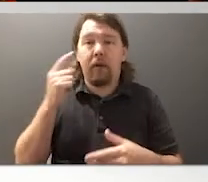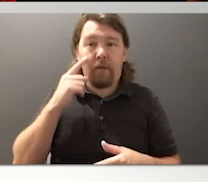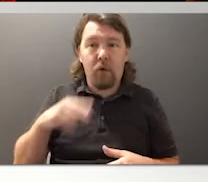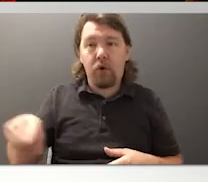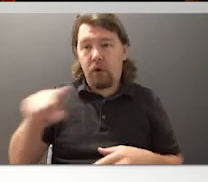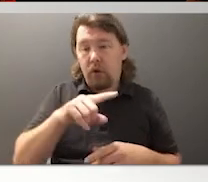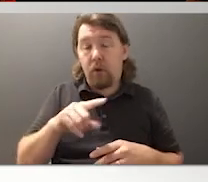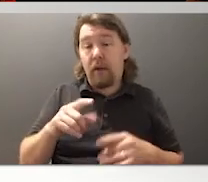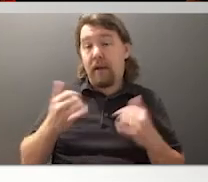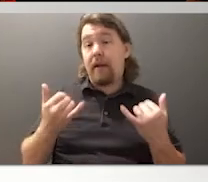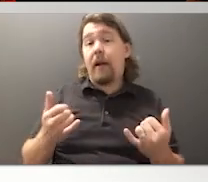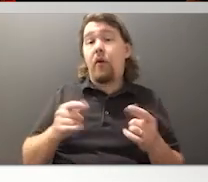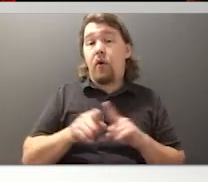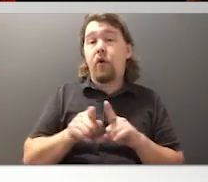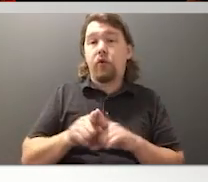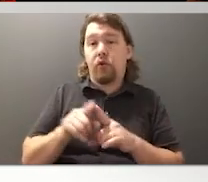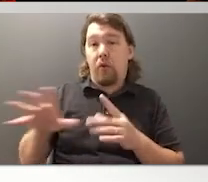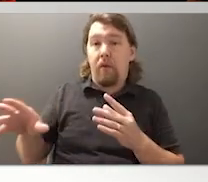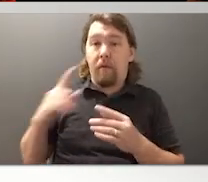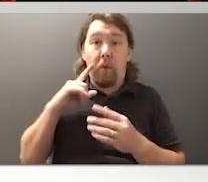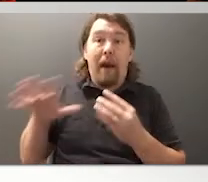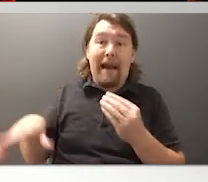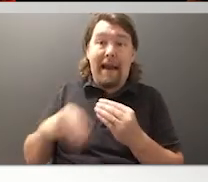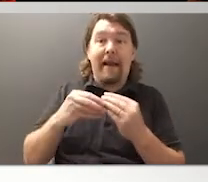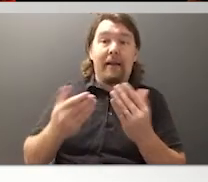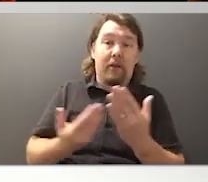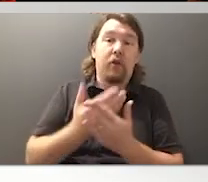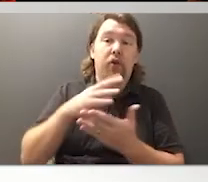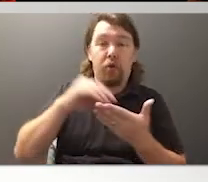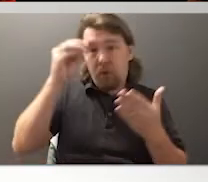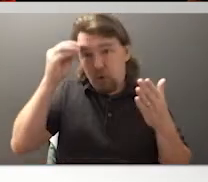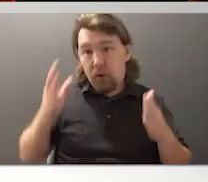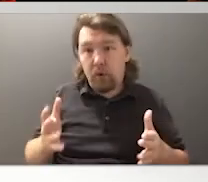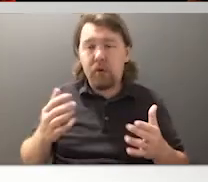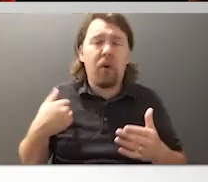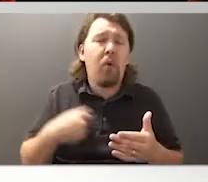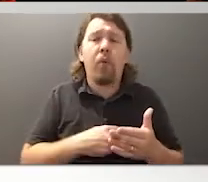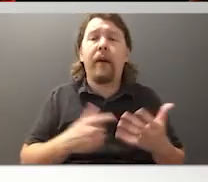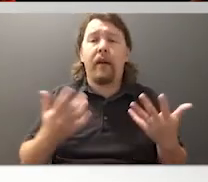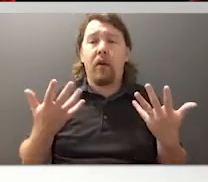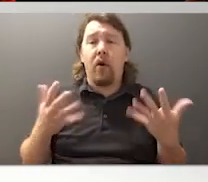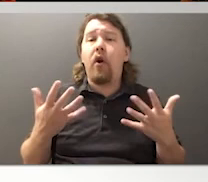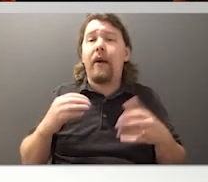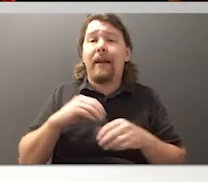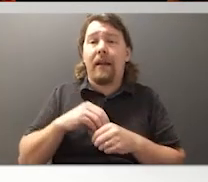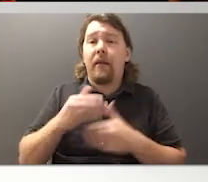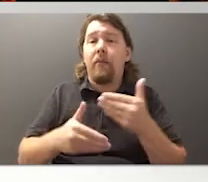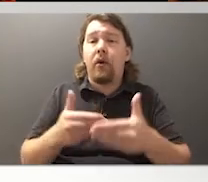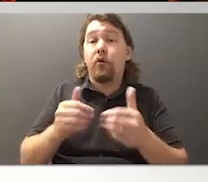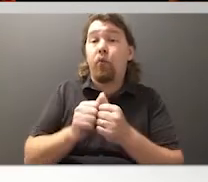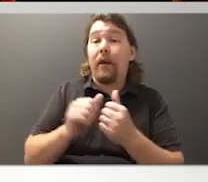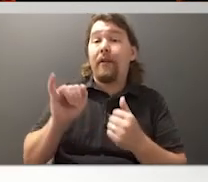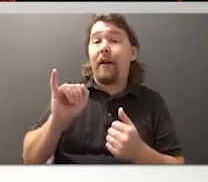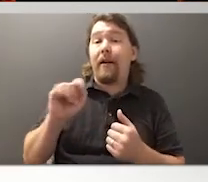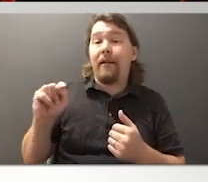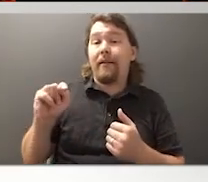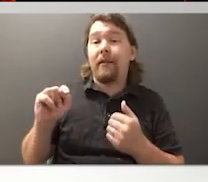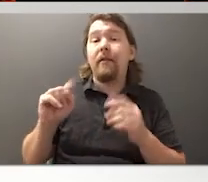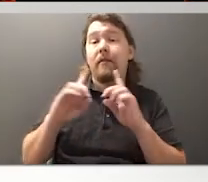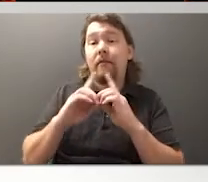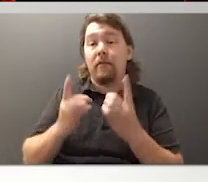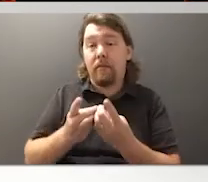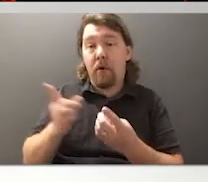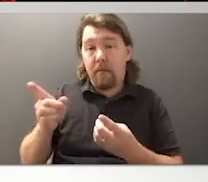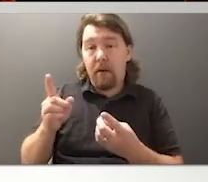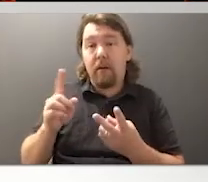to make the process more better for you guys, but now also adding those new students. So we are in the process